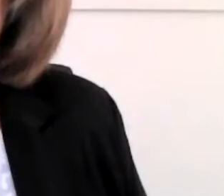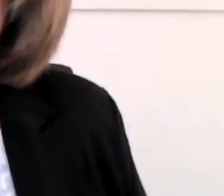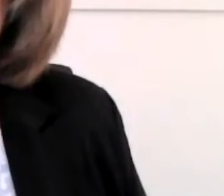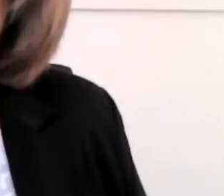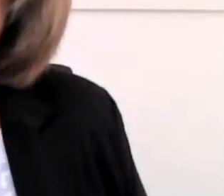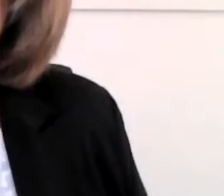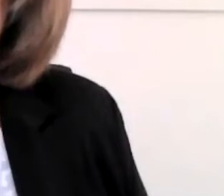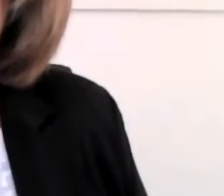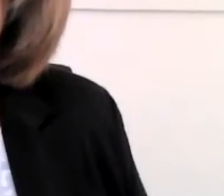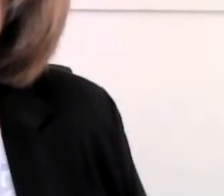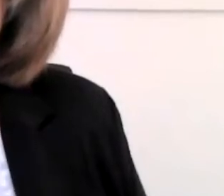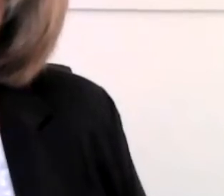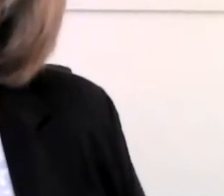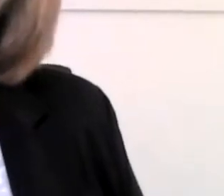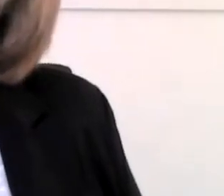better.